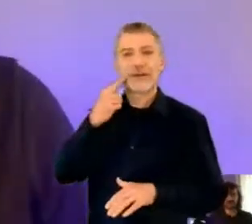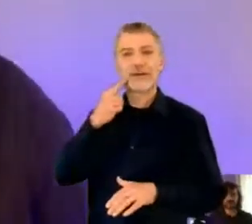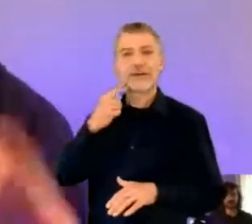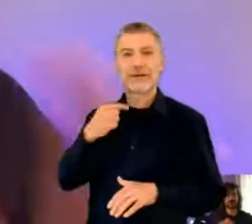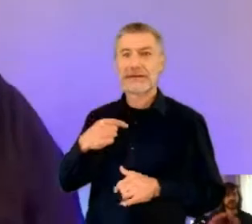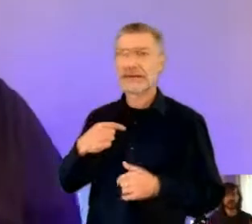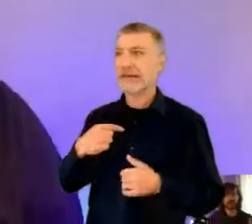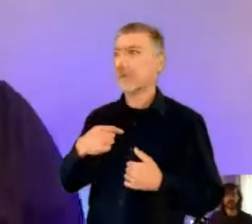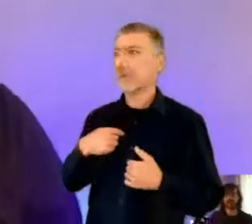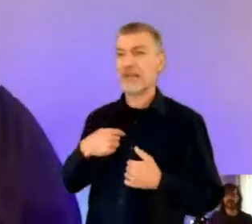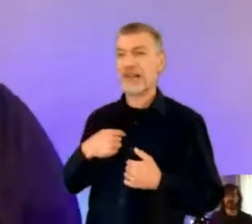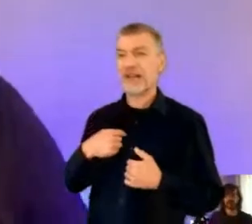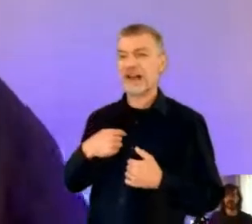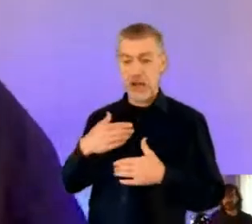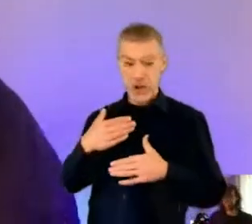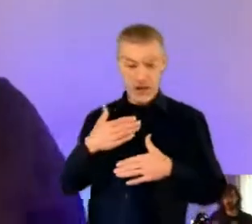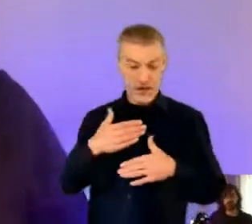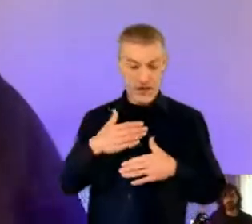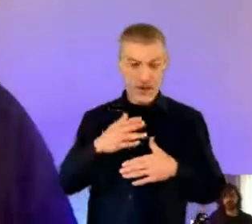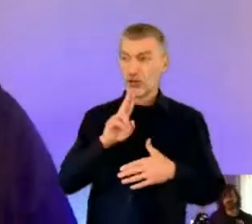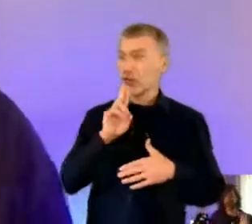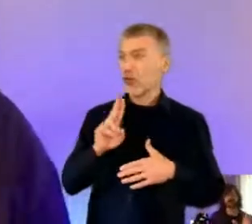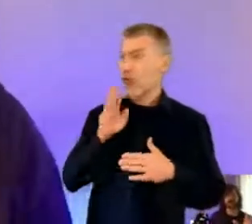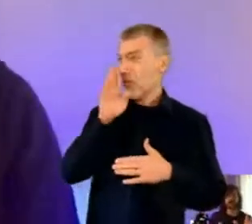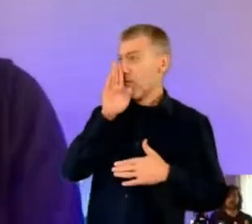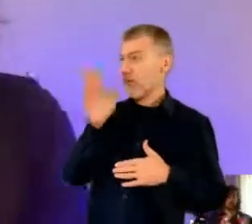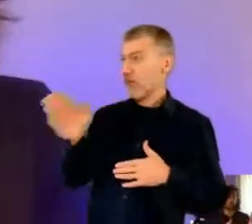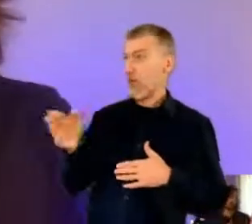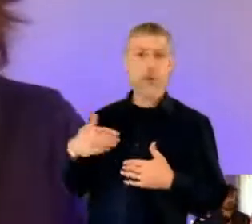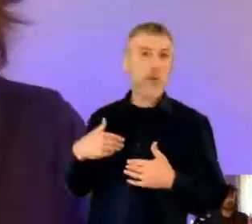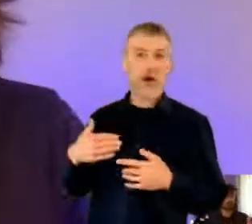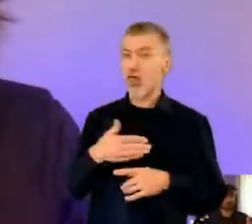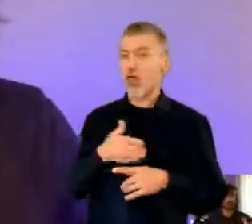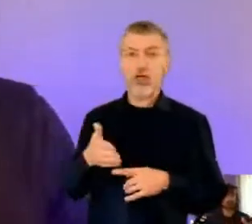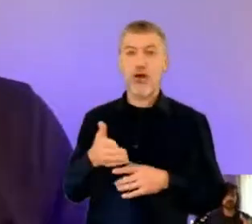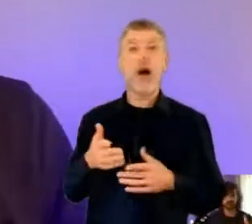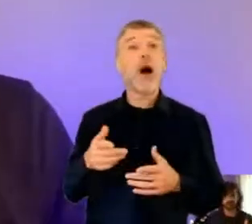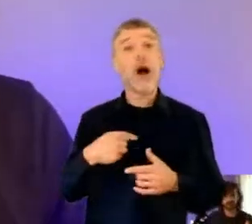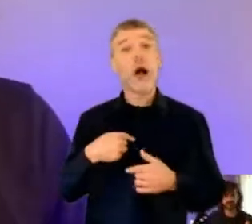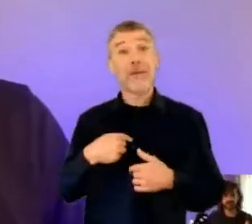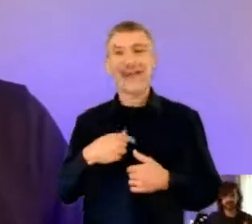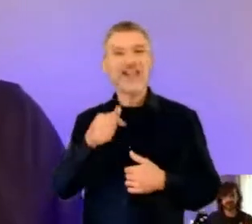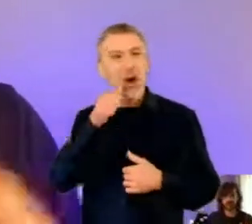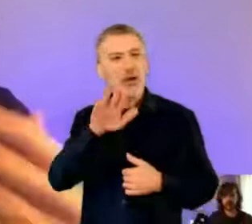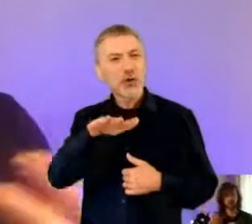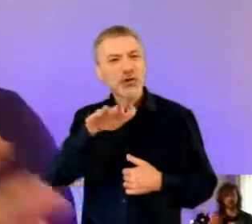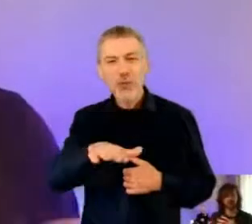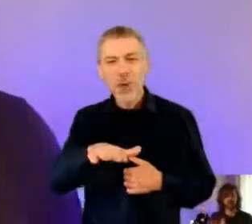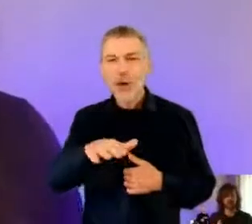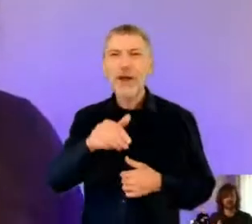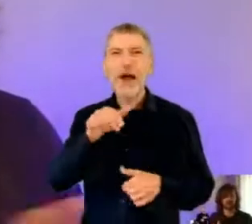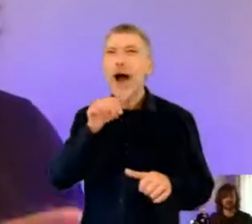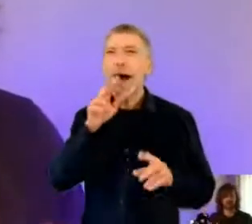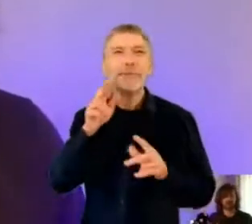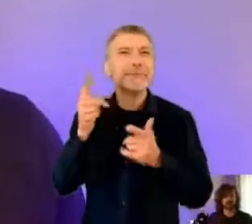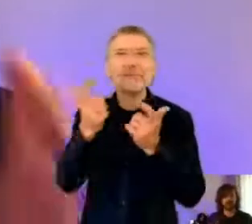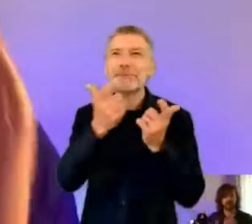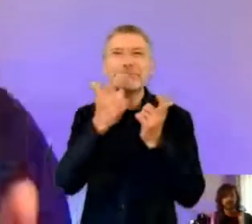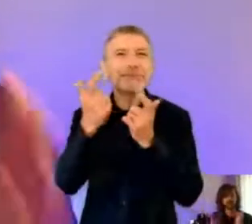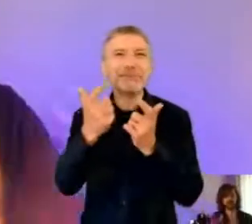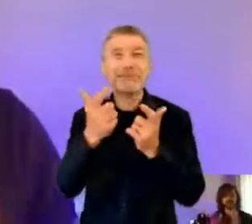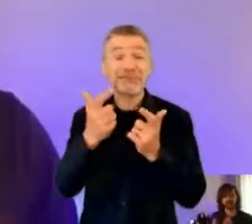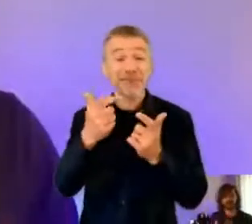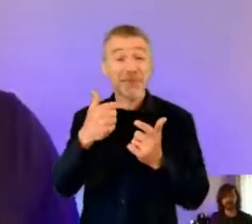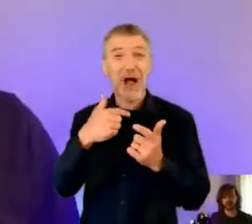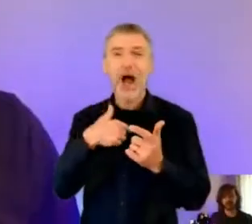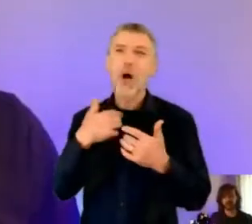to get into aerospace. I knew I liked planes since I was little. Same thing that you might be able to do when you go to the space hub. I went to the airport when I was little.